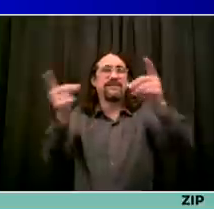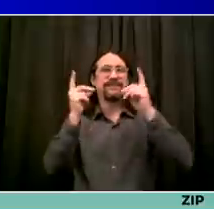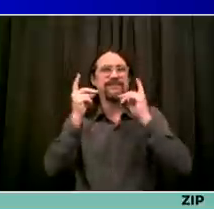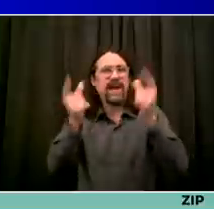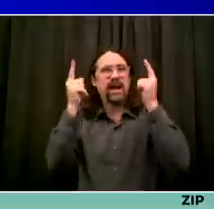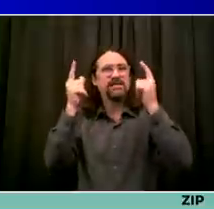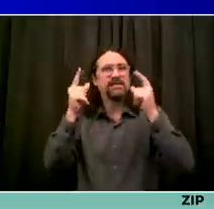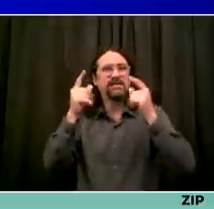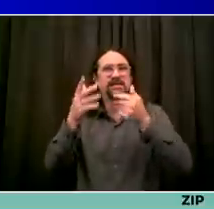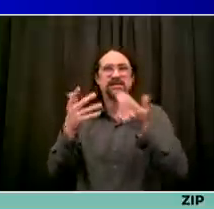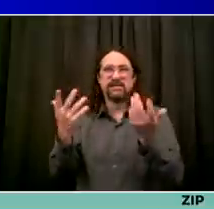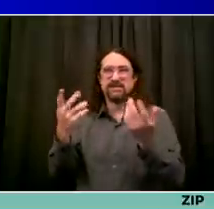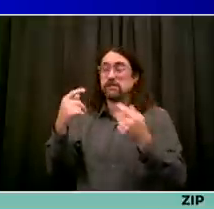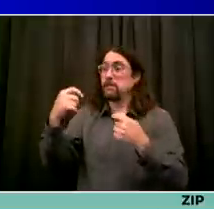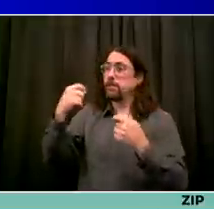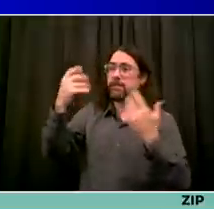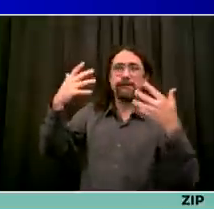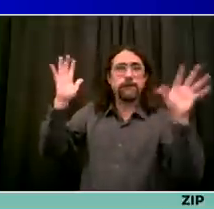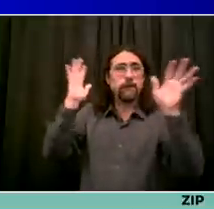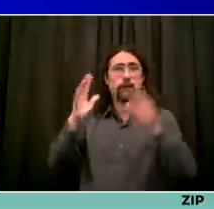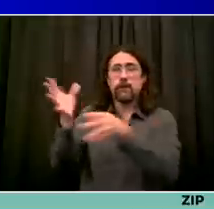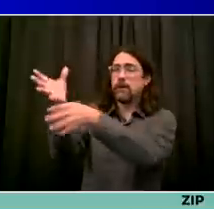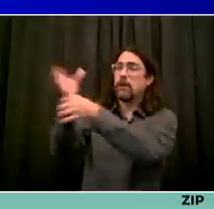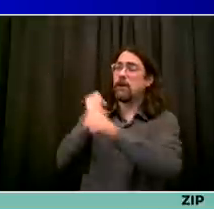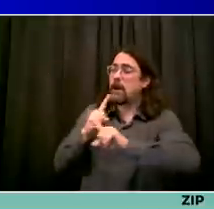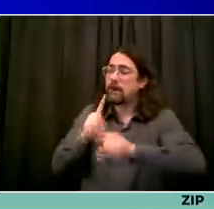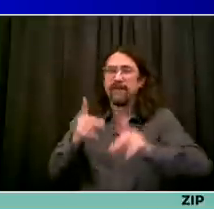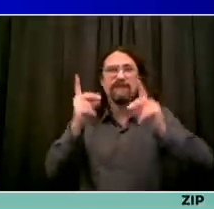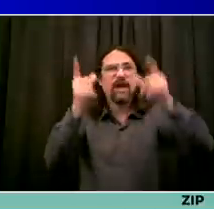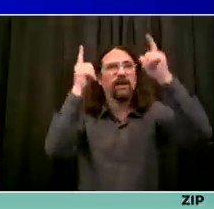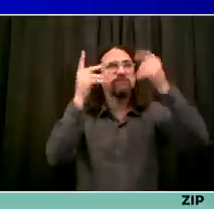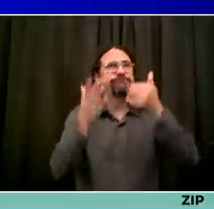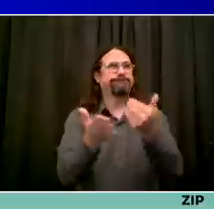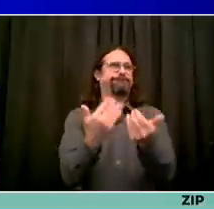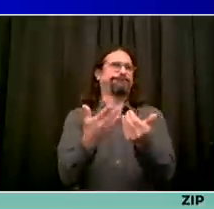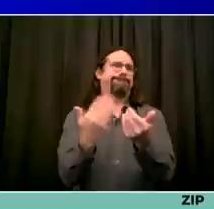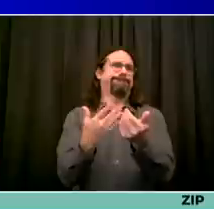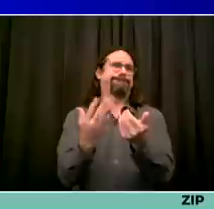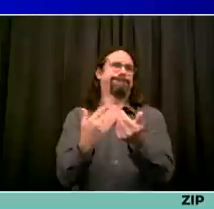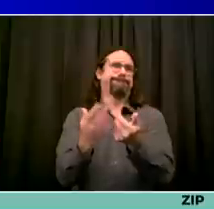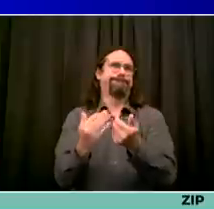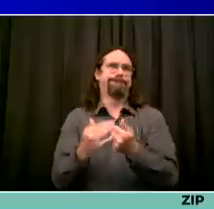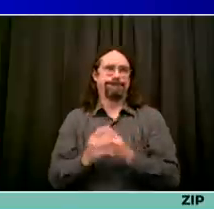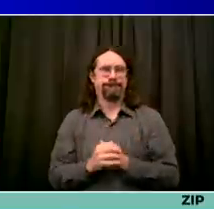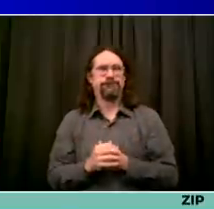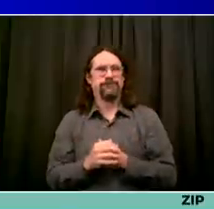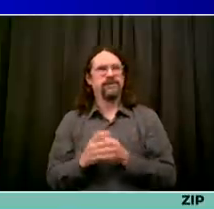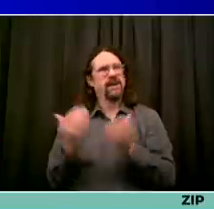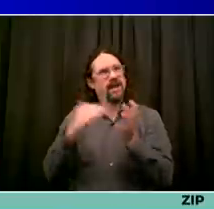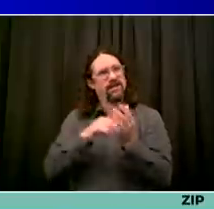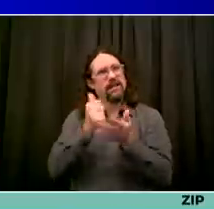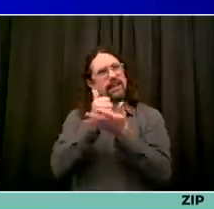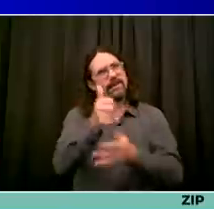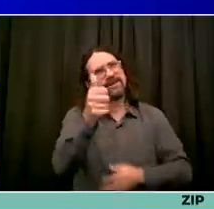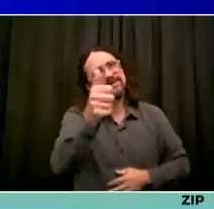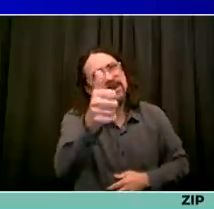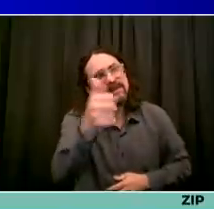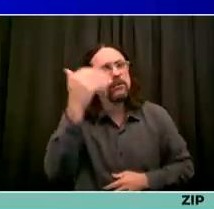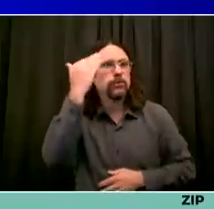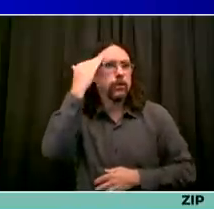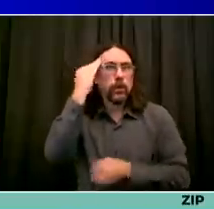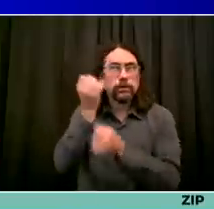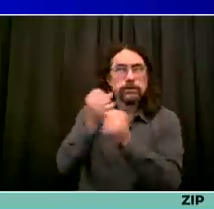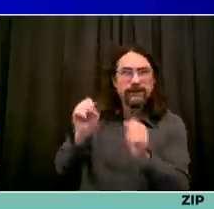get the truth, the faster we can act. Now, everybody, we're expanding testing